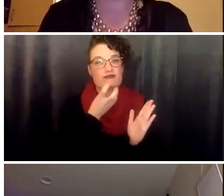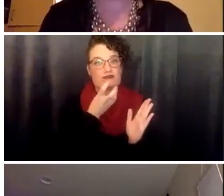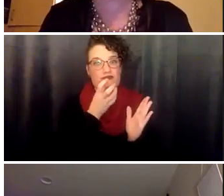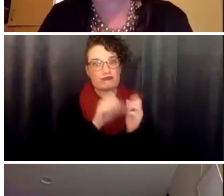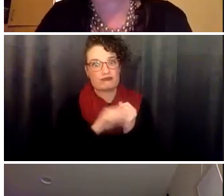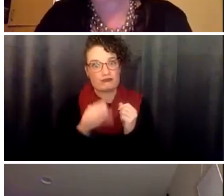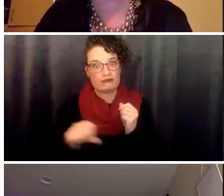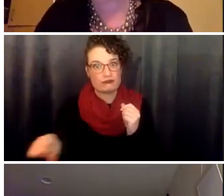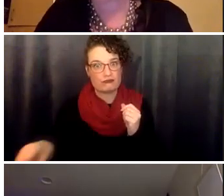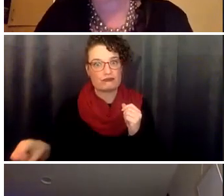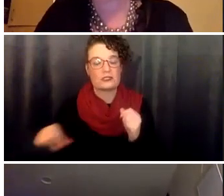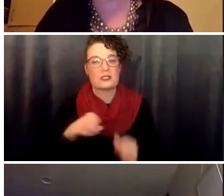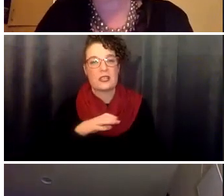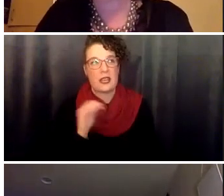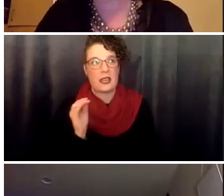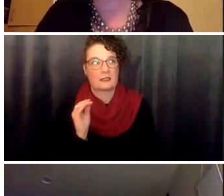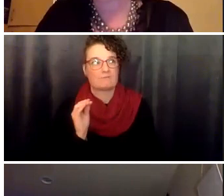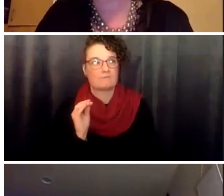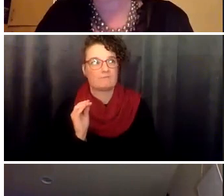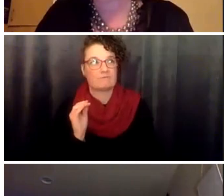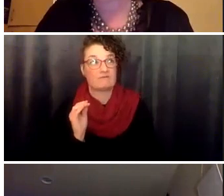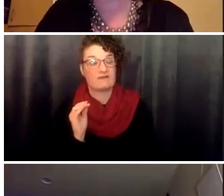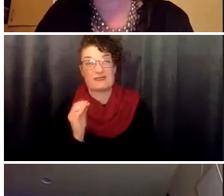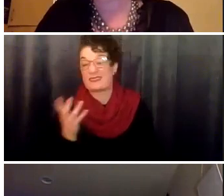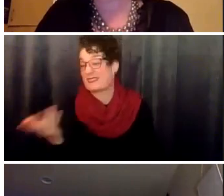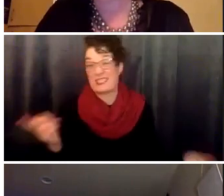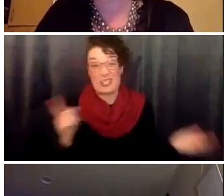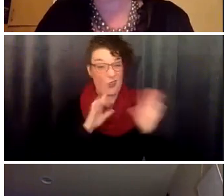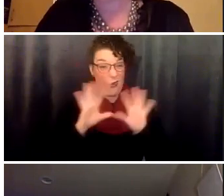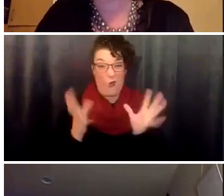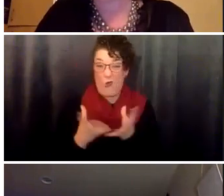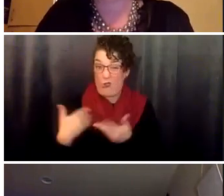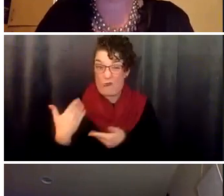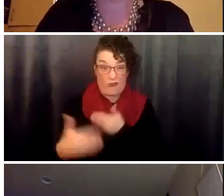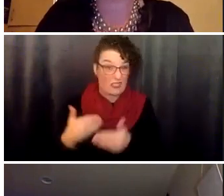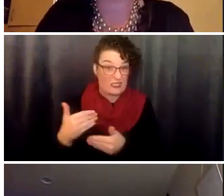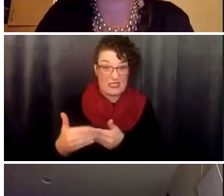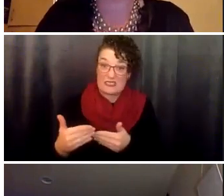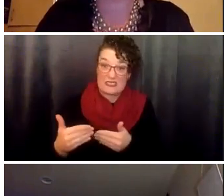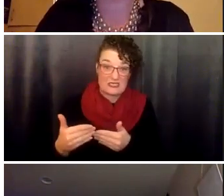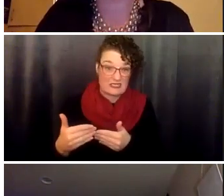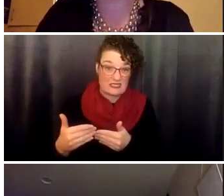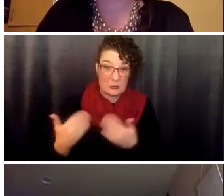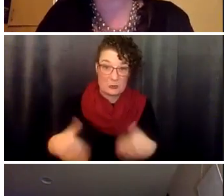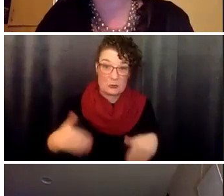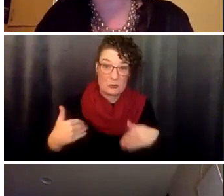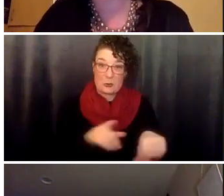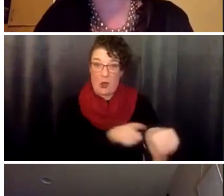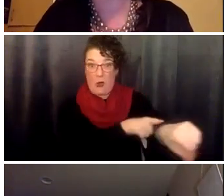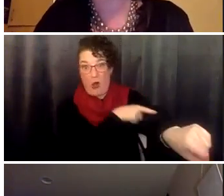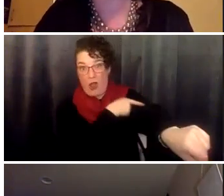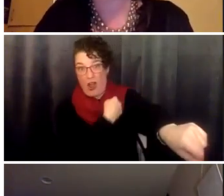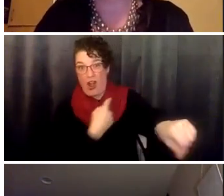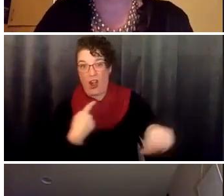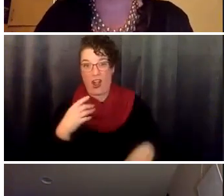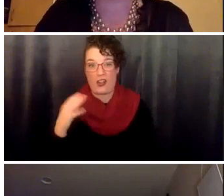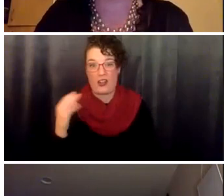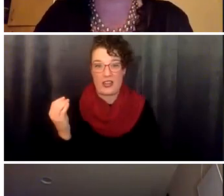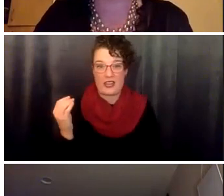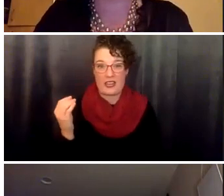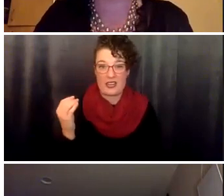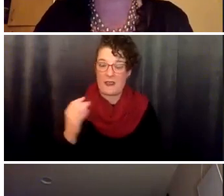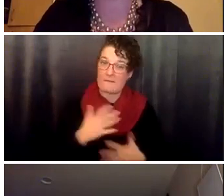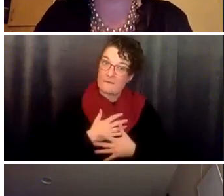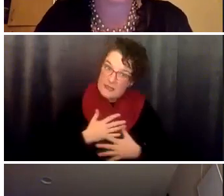you know, like, well, even like the whole process is very long and it's